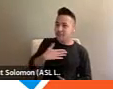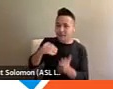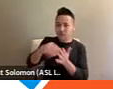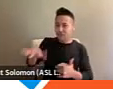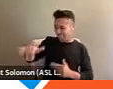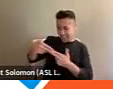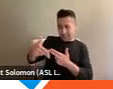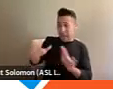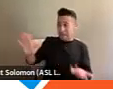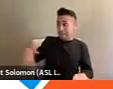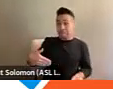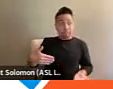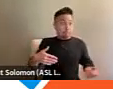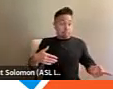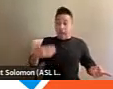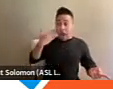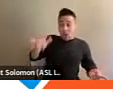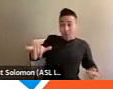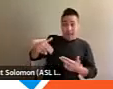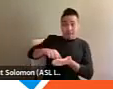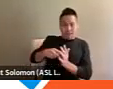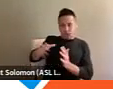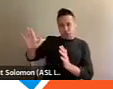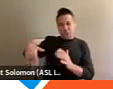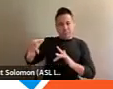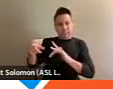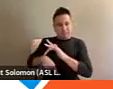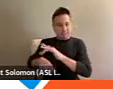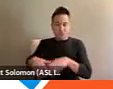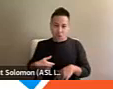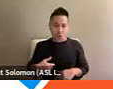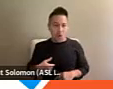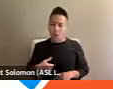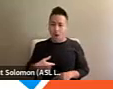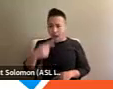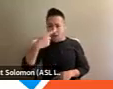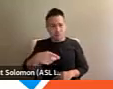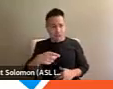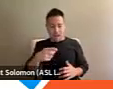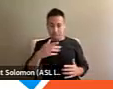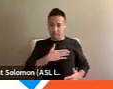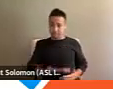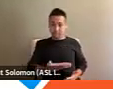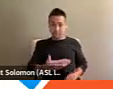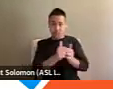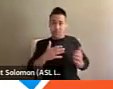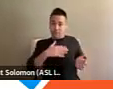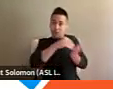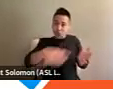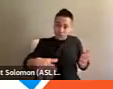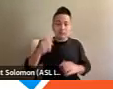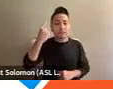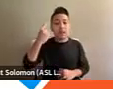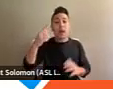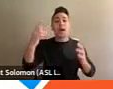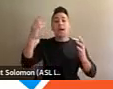we're going forward, right? And so I'm not shy about doing that with my students, but material that is created by